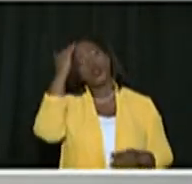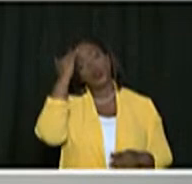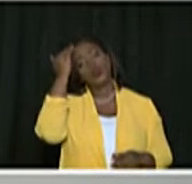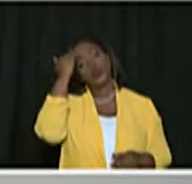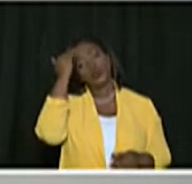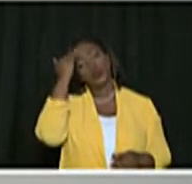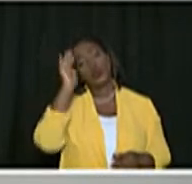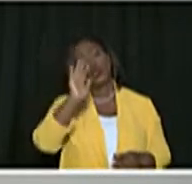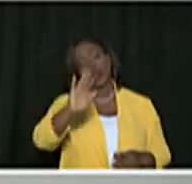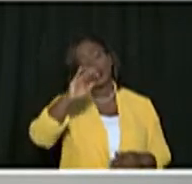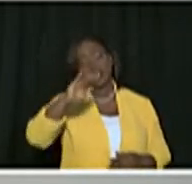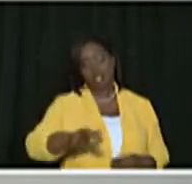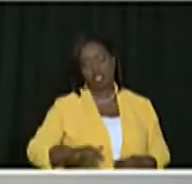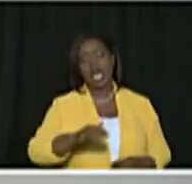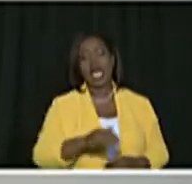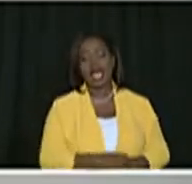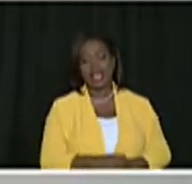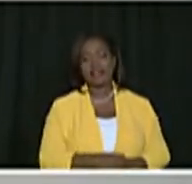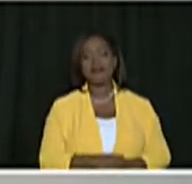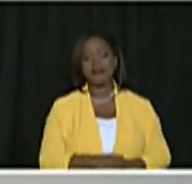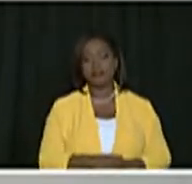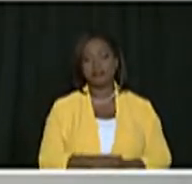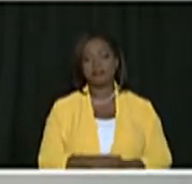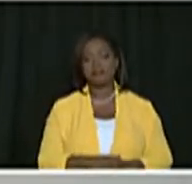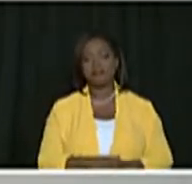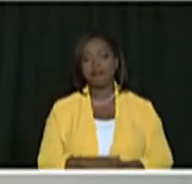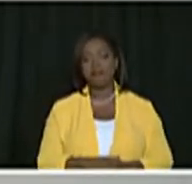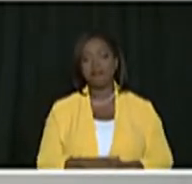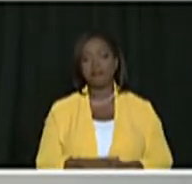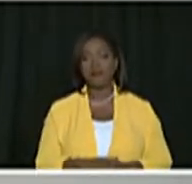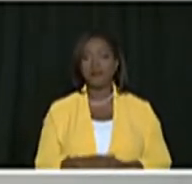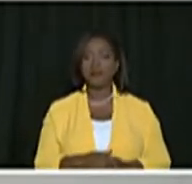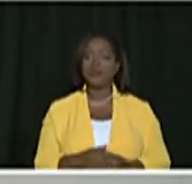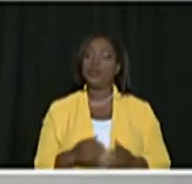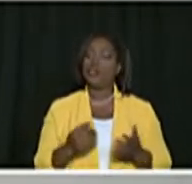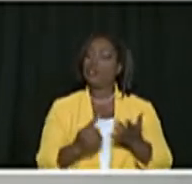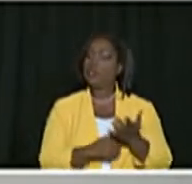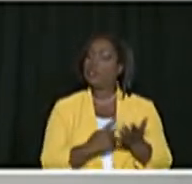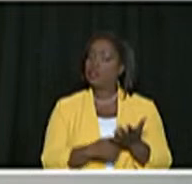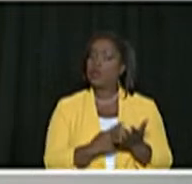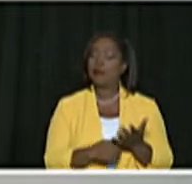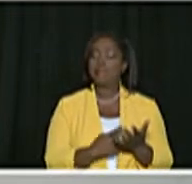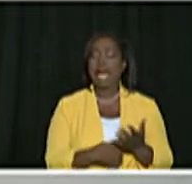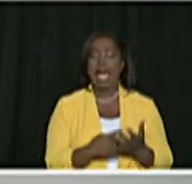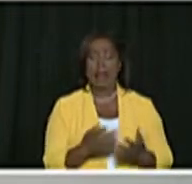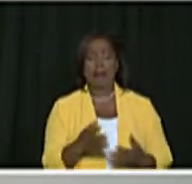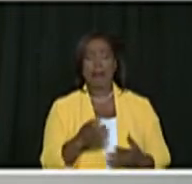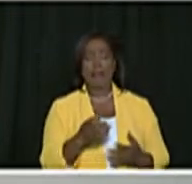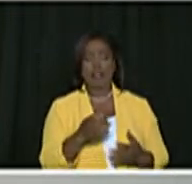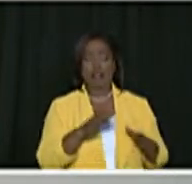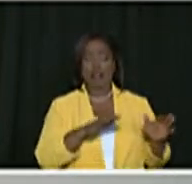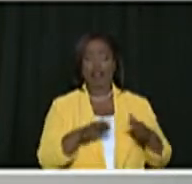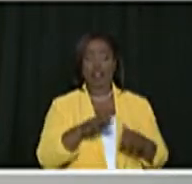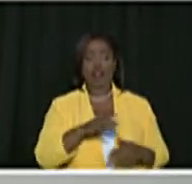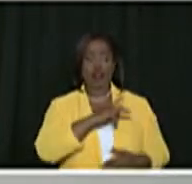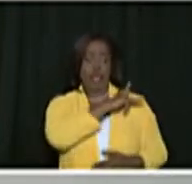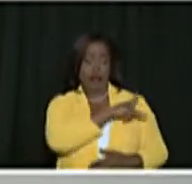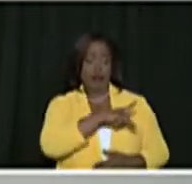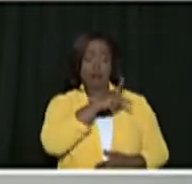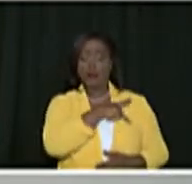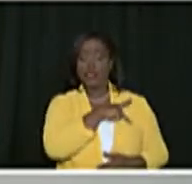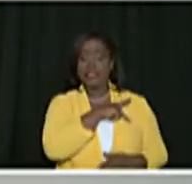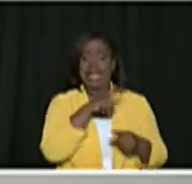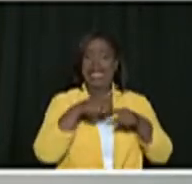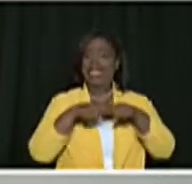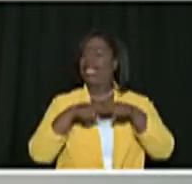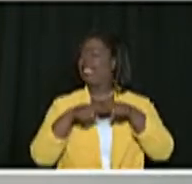more, let's say more boisterous, if you will, personalities. And so you may use things like